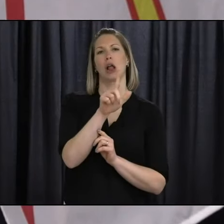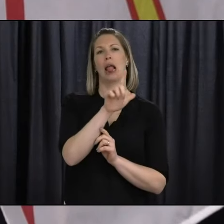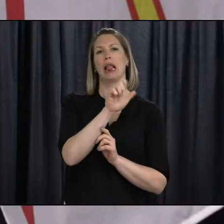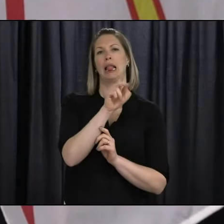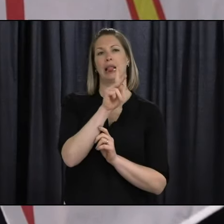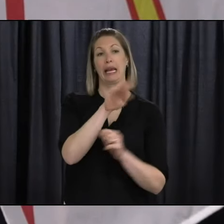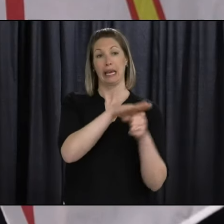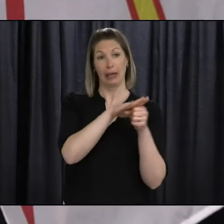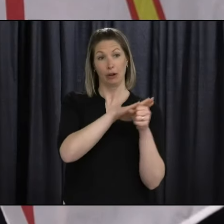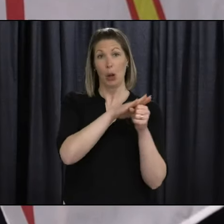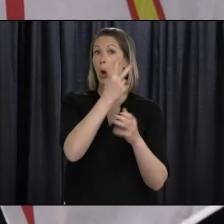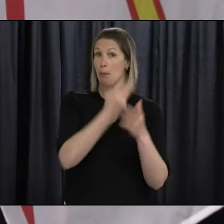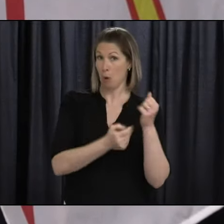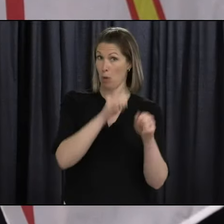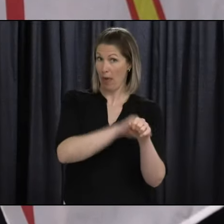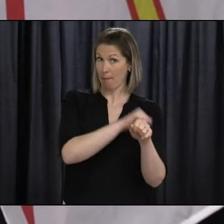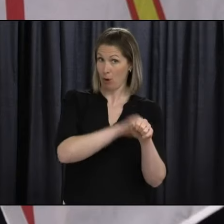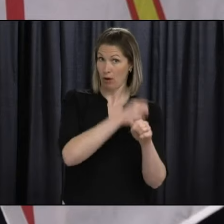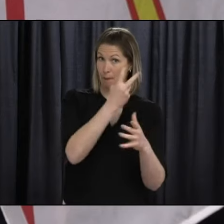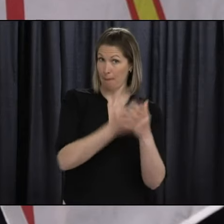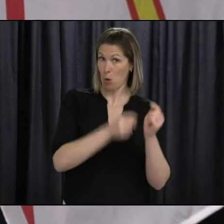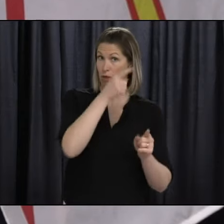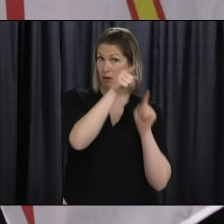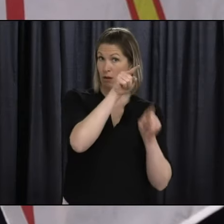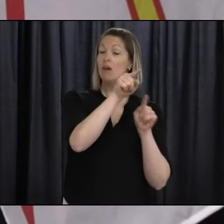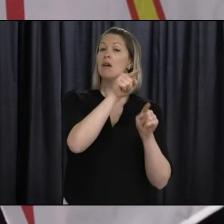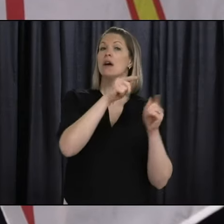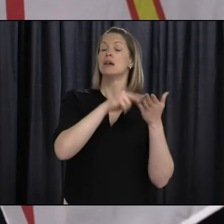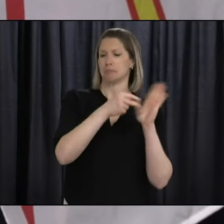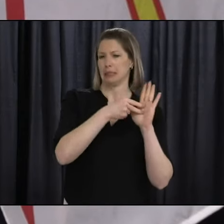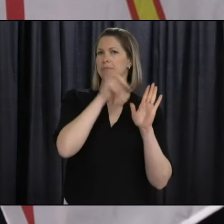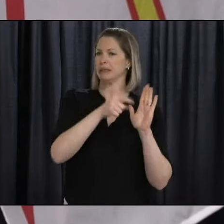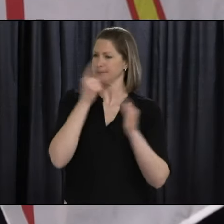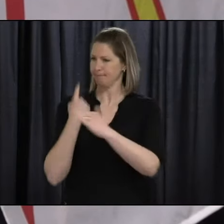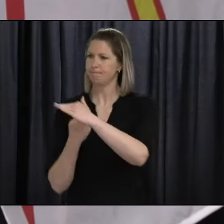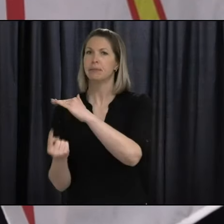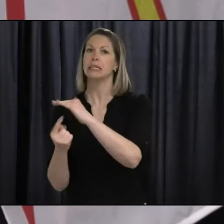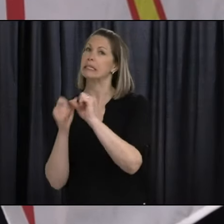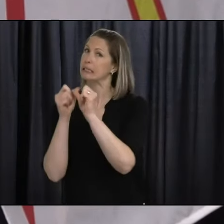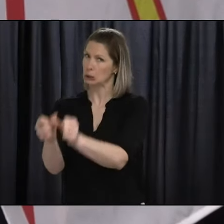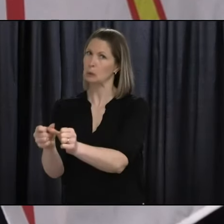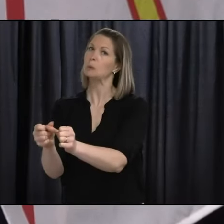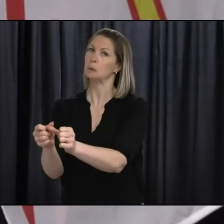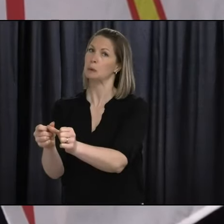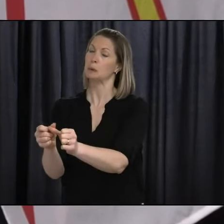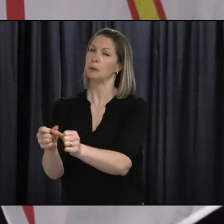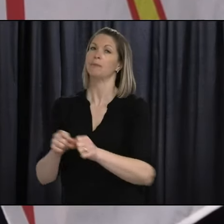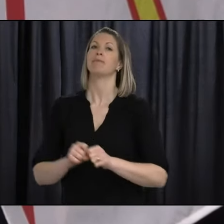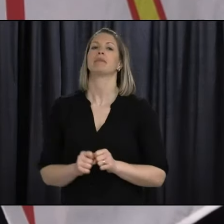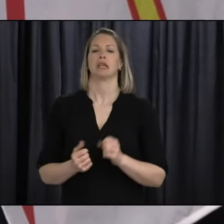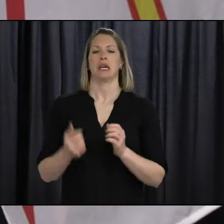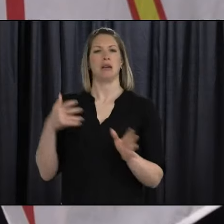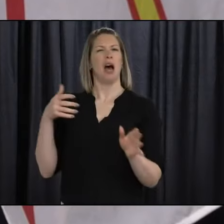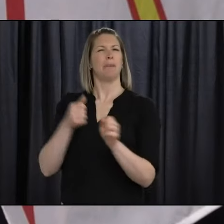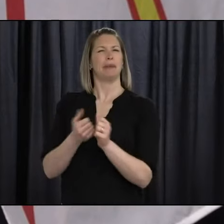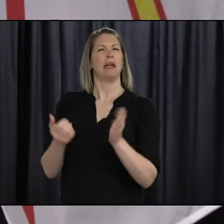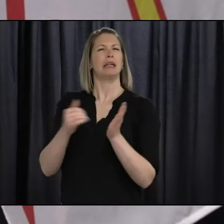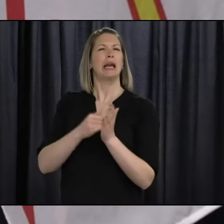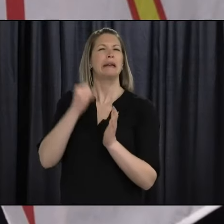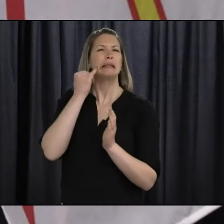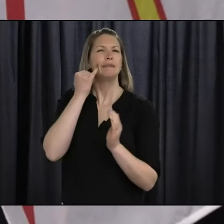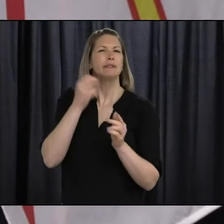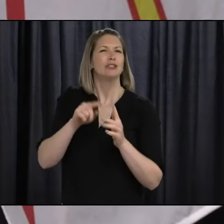testing. As a recap for those who may have just joined us, we have 2 new cases since yesterday's media availability,